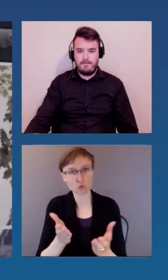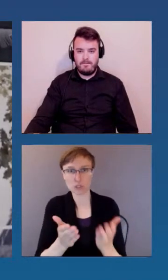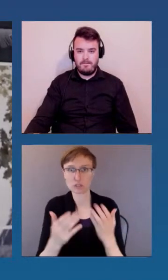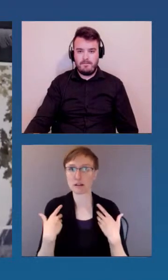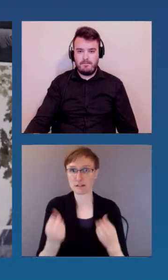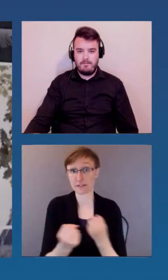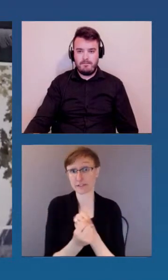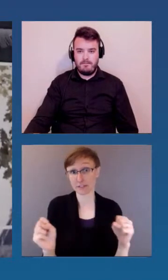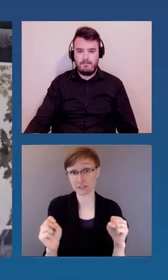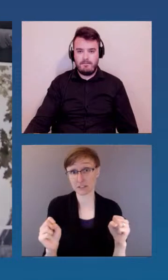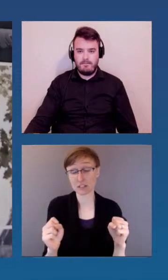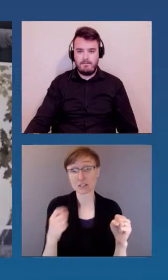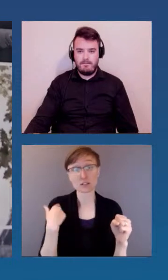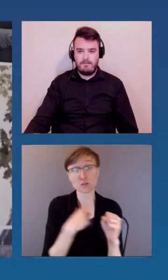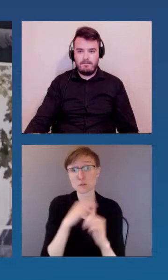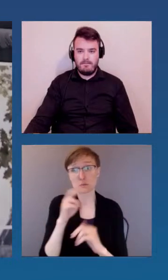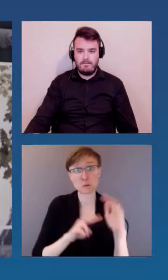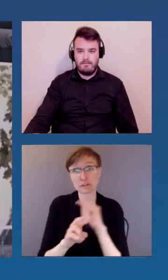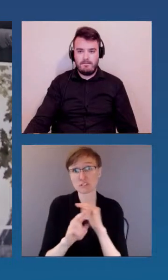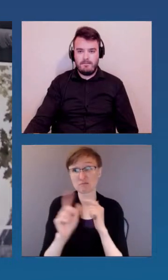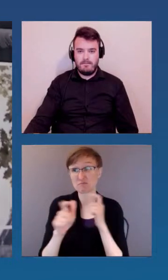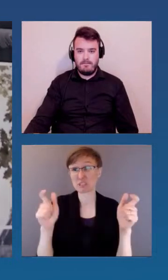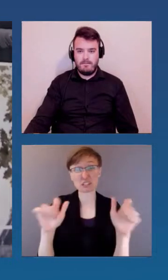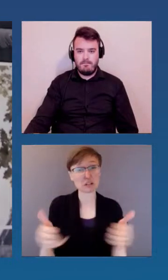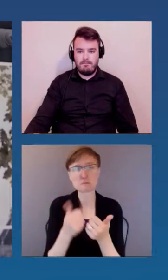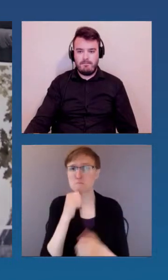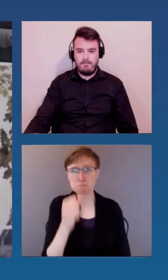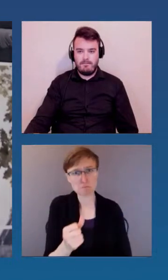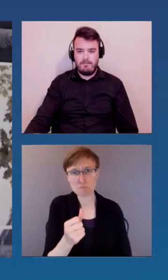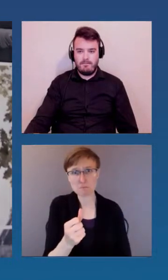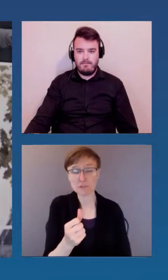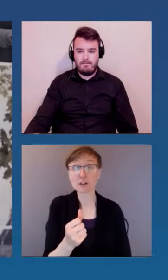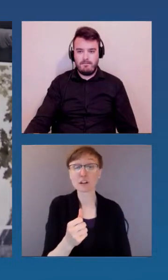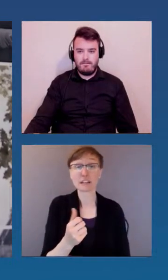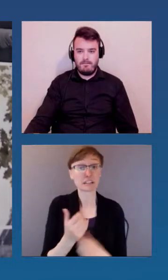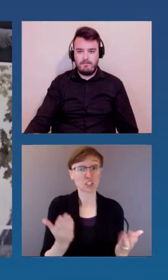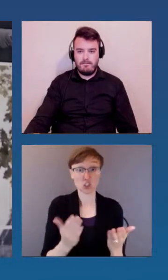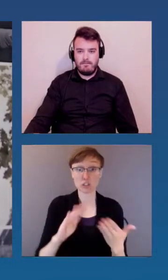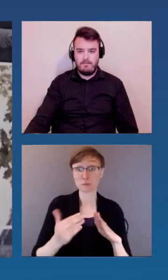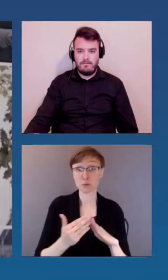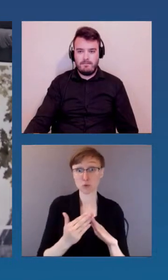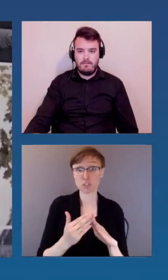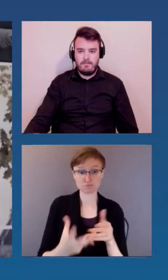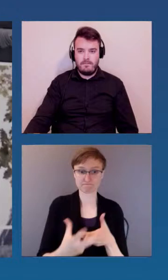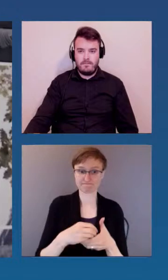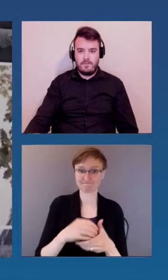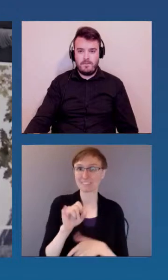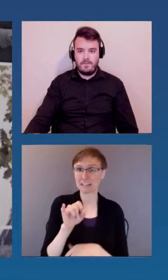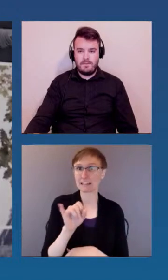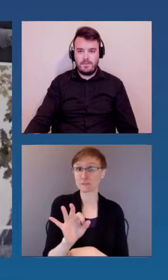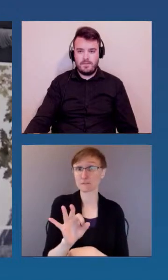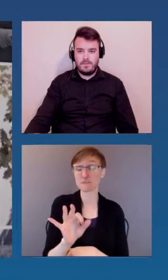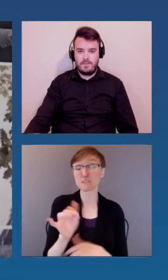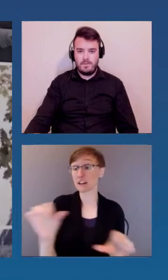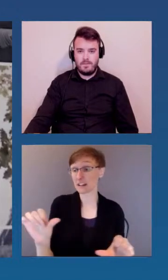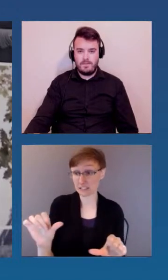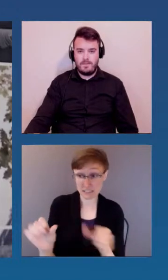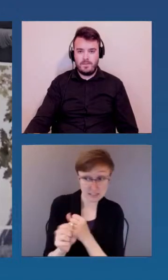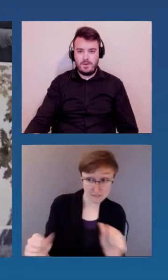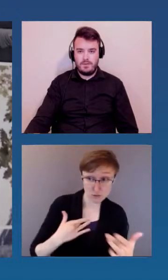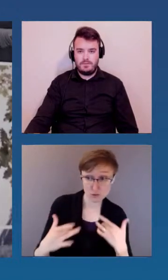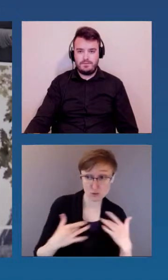schools. And I'll turn it over if Chief Solly wants to add anything. Thank you, Tony. The only thing I'll add, I agree with everything what Tony said. We've had a number